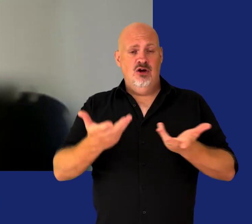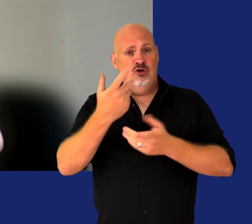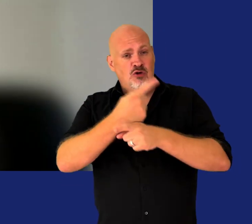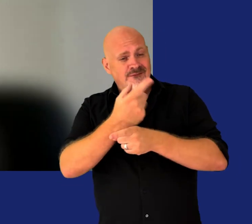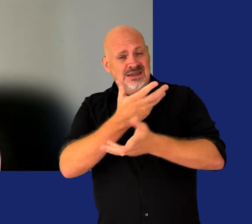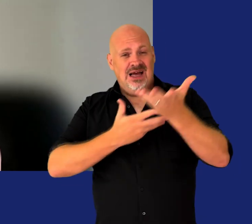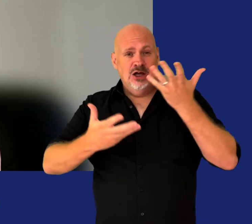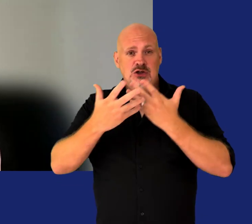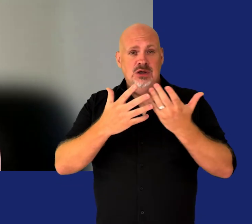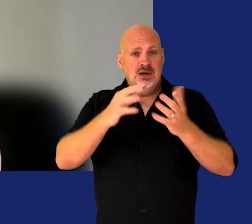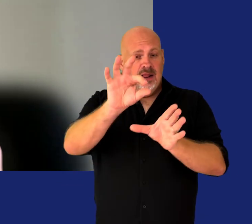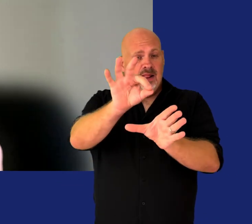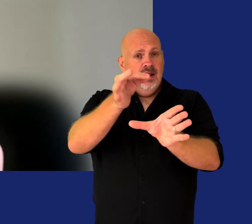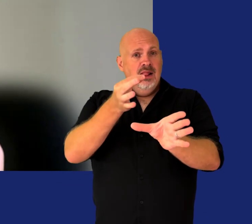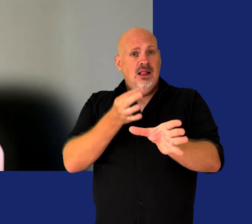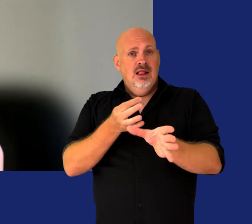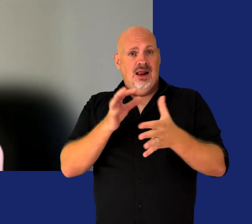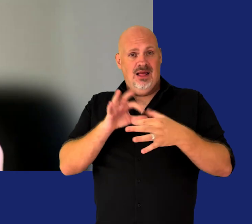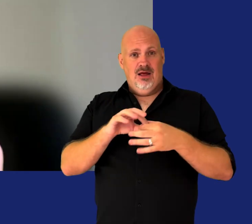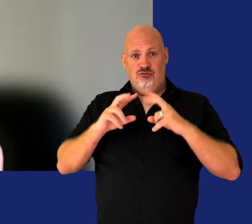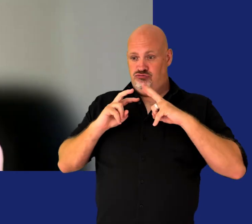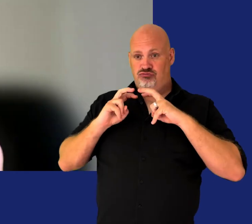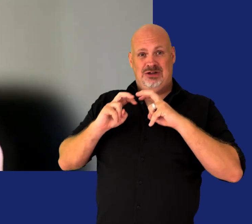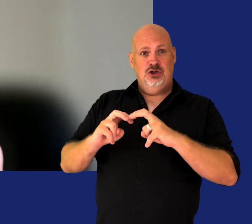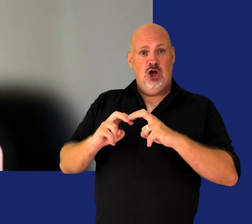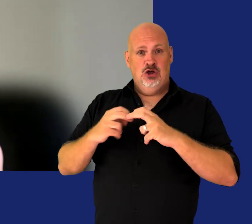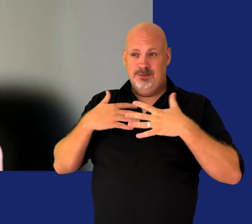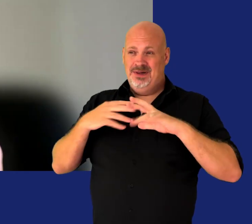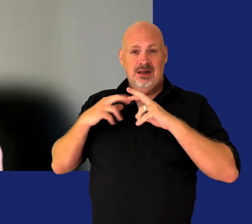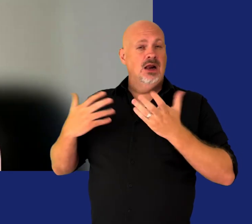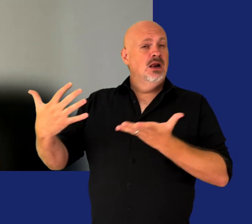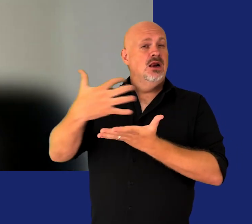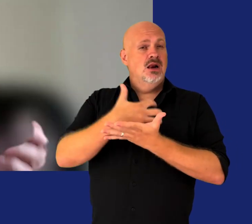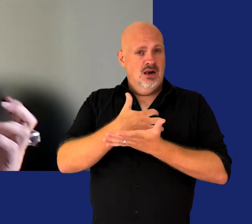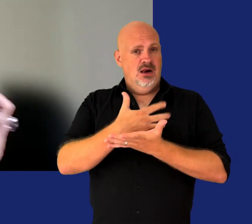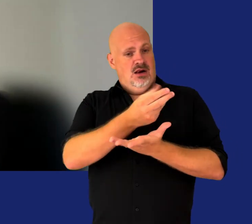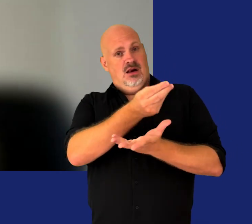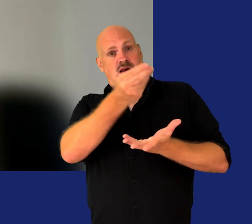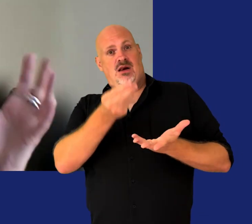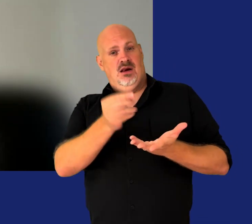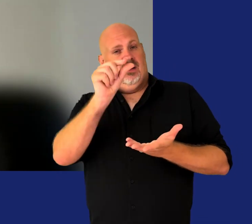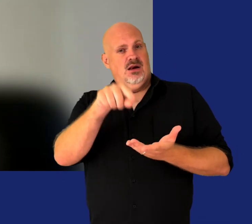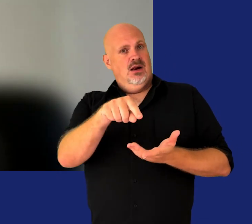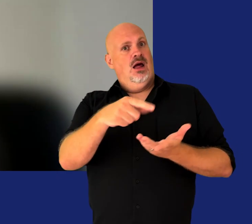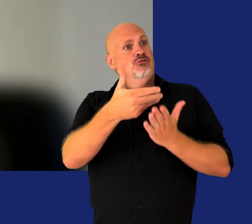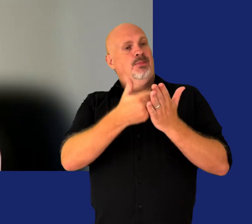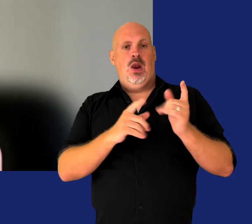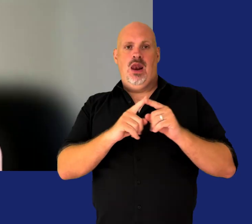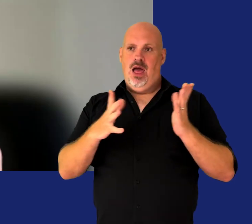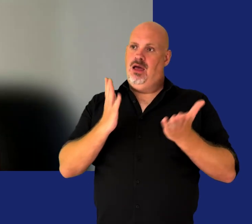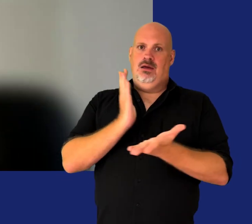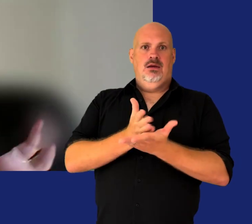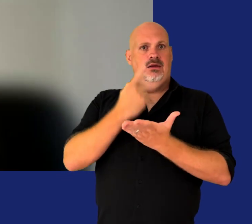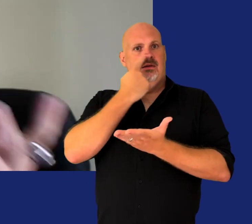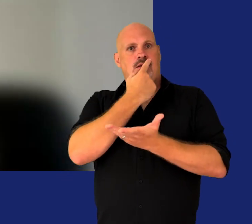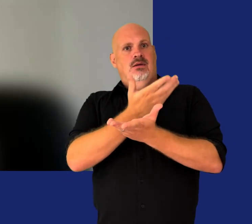little snippet of the conversation that we had in the research and to bring that report to life